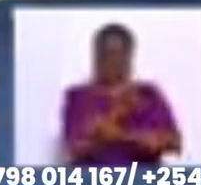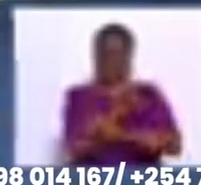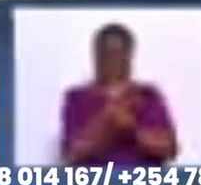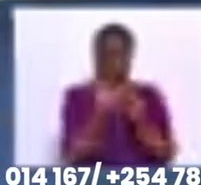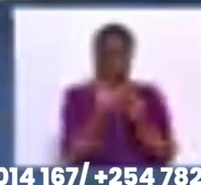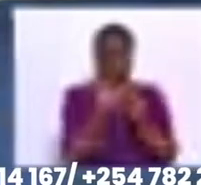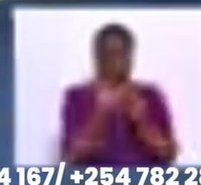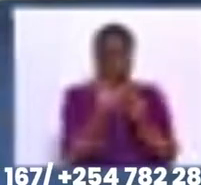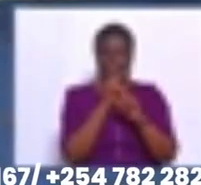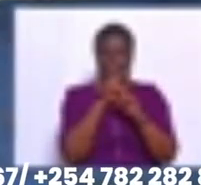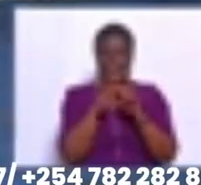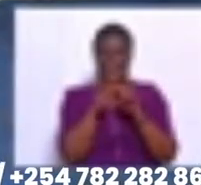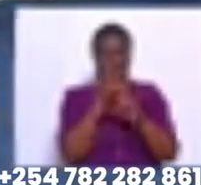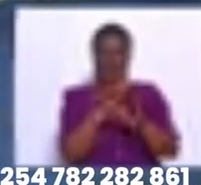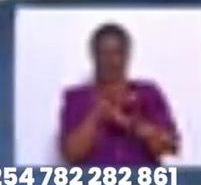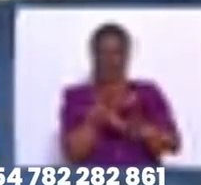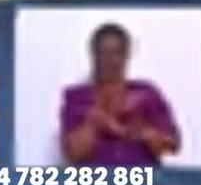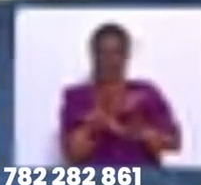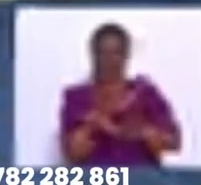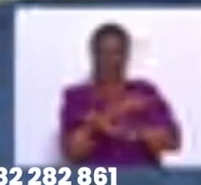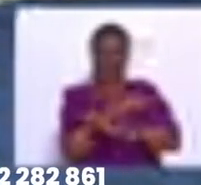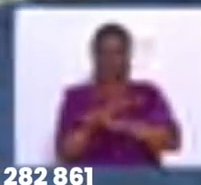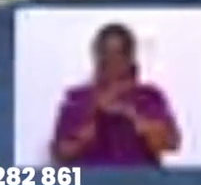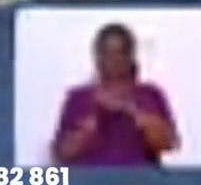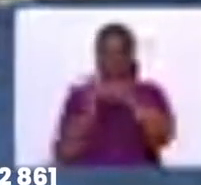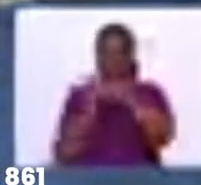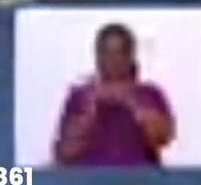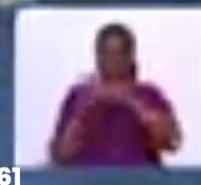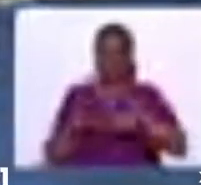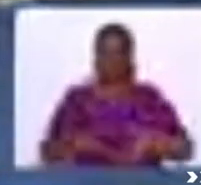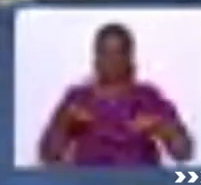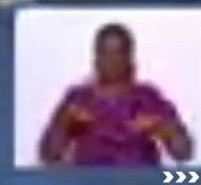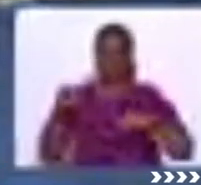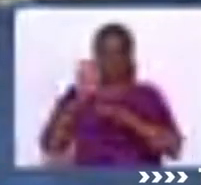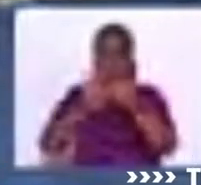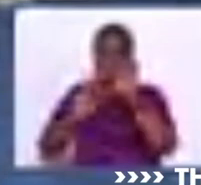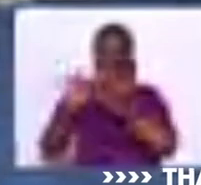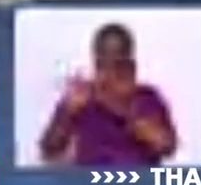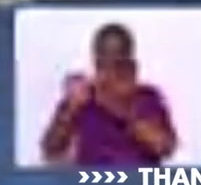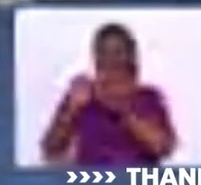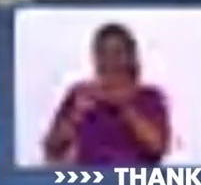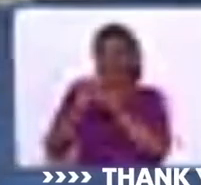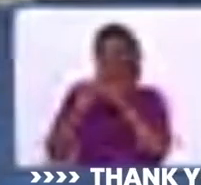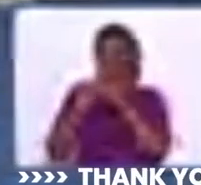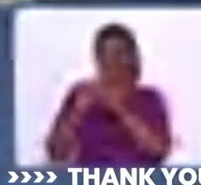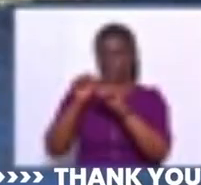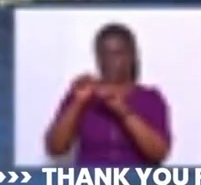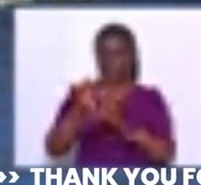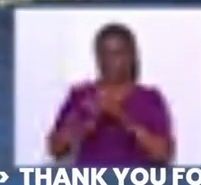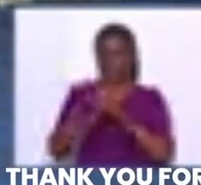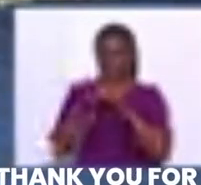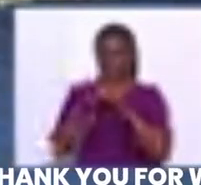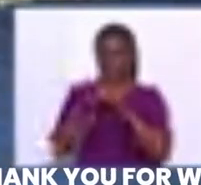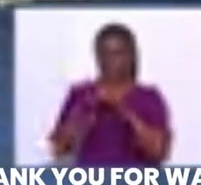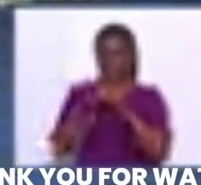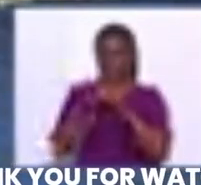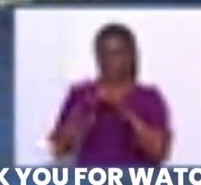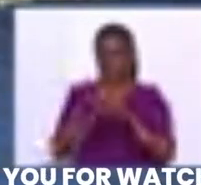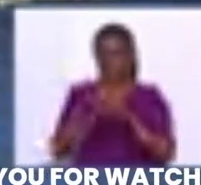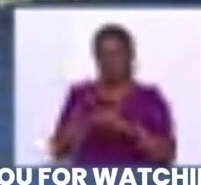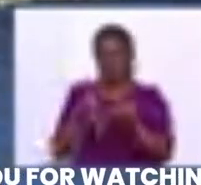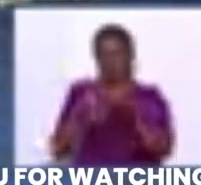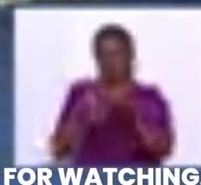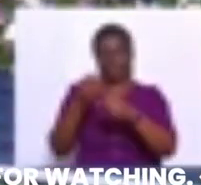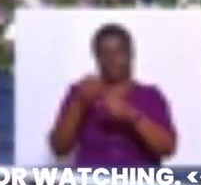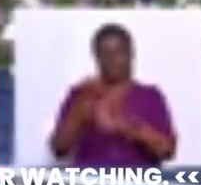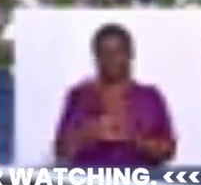treatment plus lifestyle adjustment can allow you to really have the best possible chance of conquering